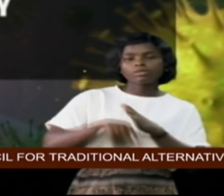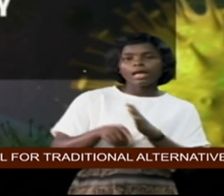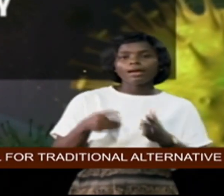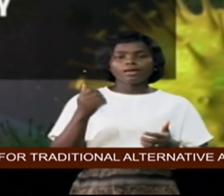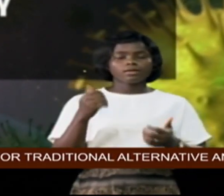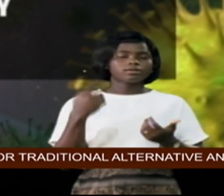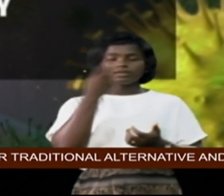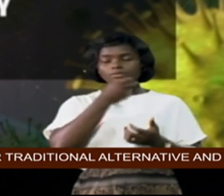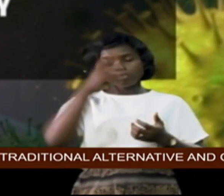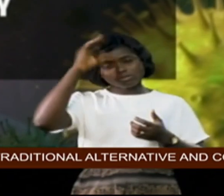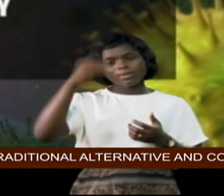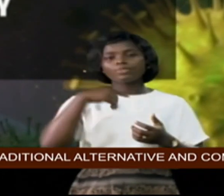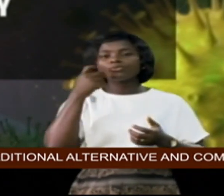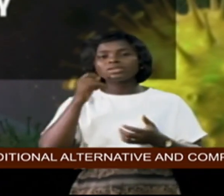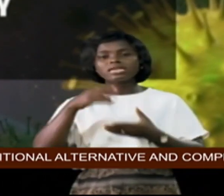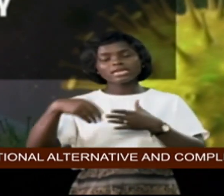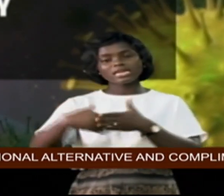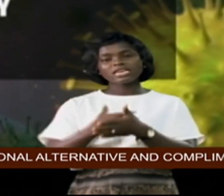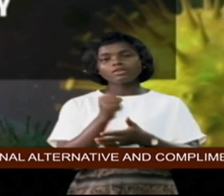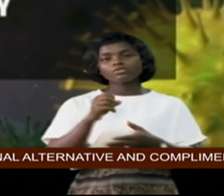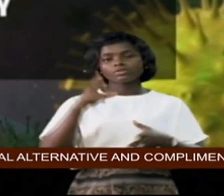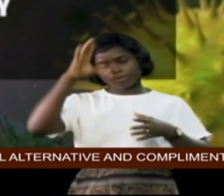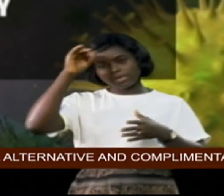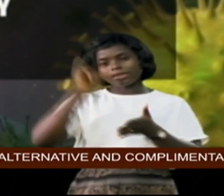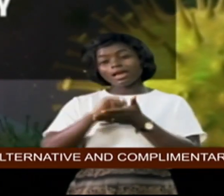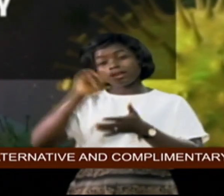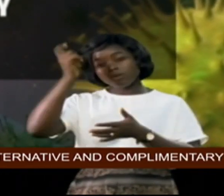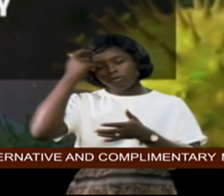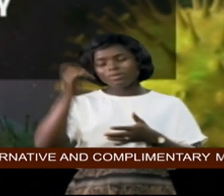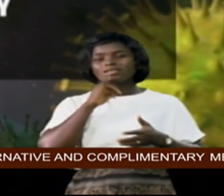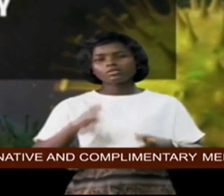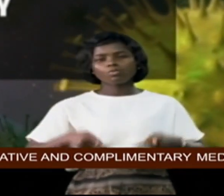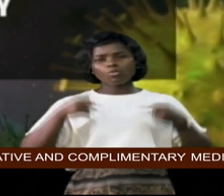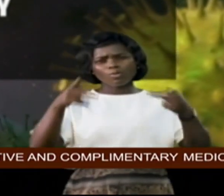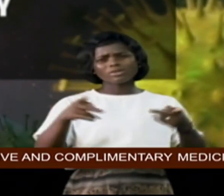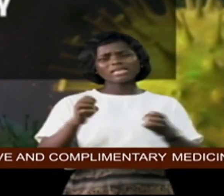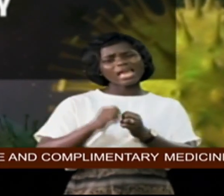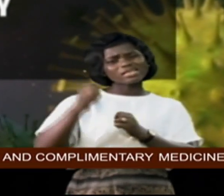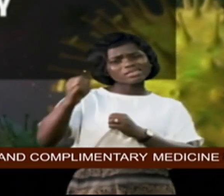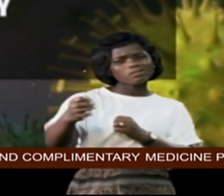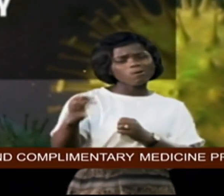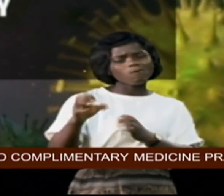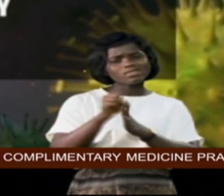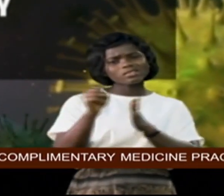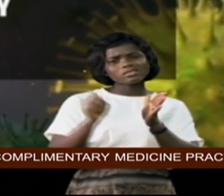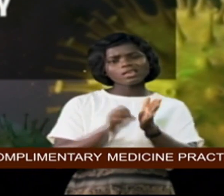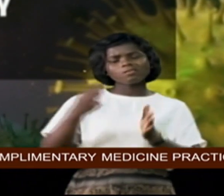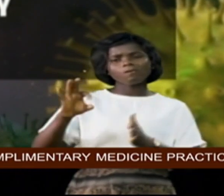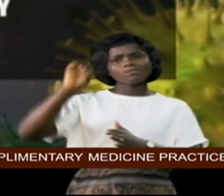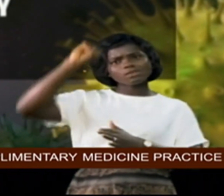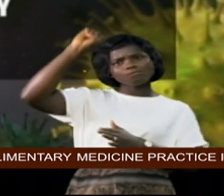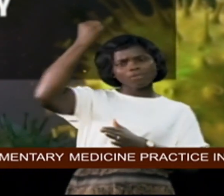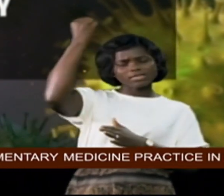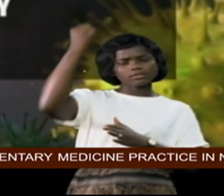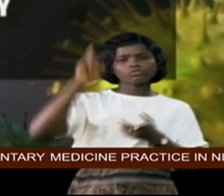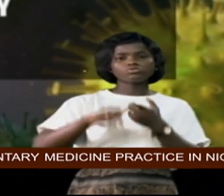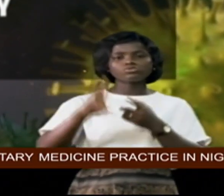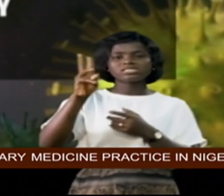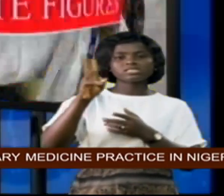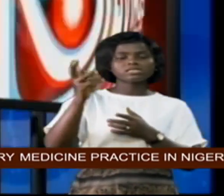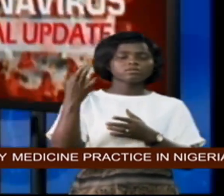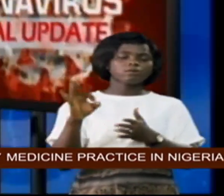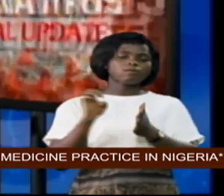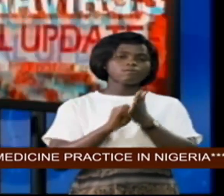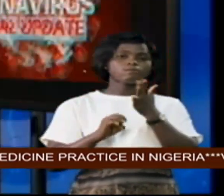Gabriel Attal told the news conference that the government was proposing an extension of a state of emergency to 16th of